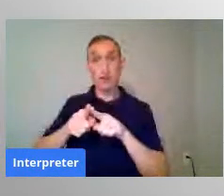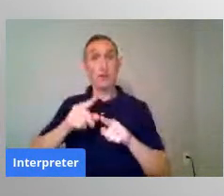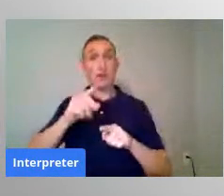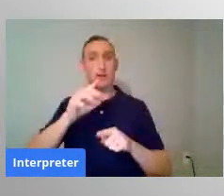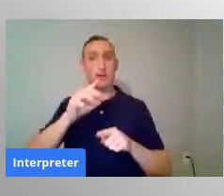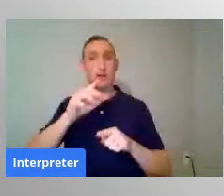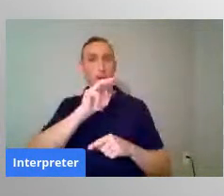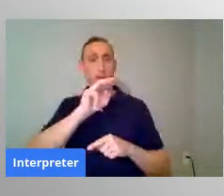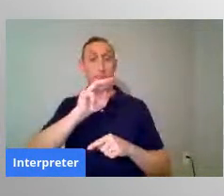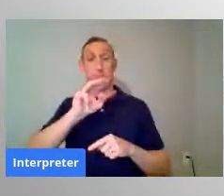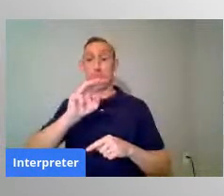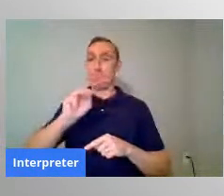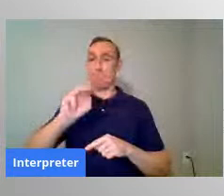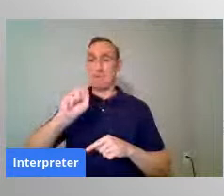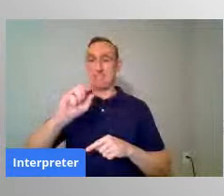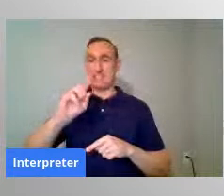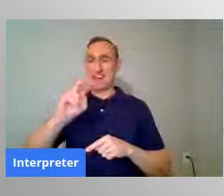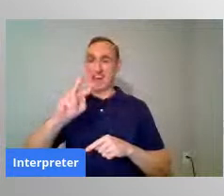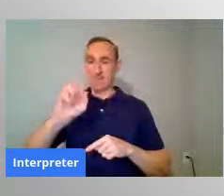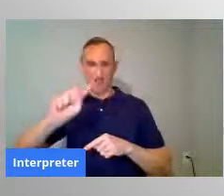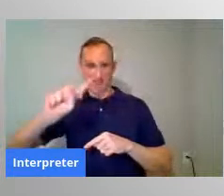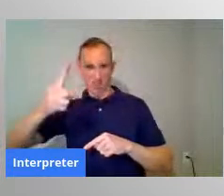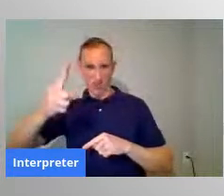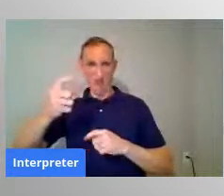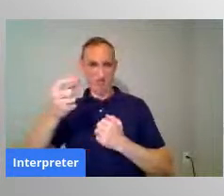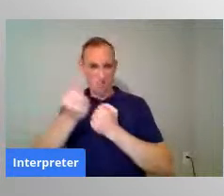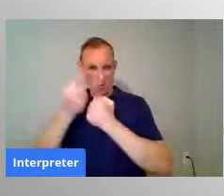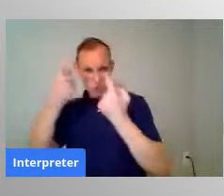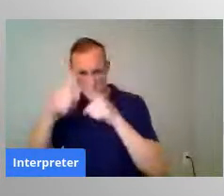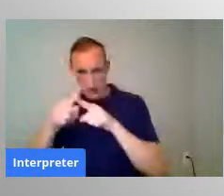any follow-up questions or discussion?